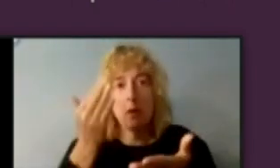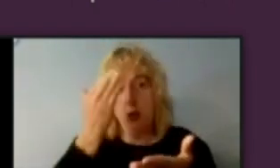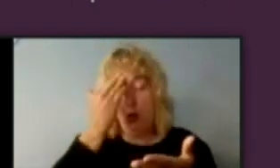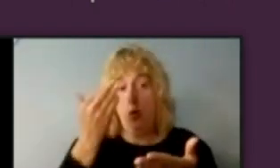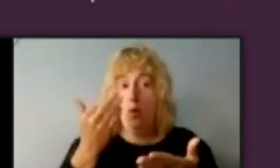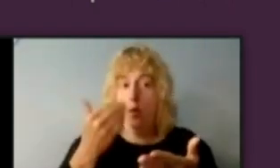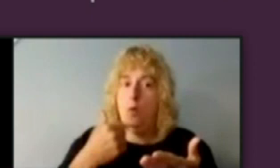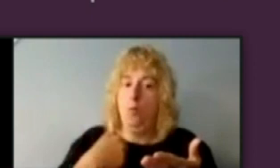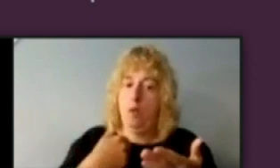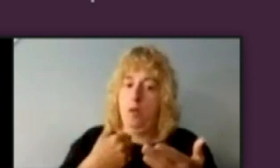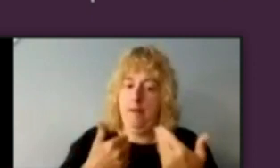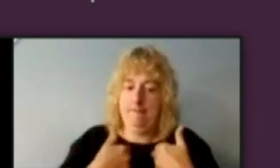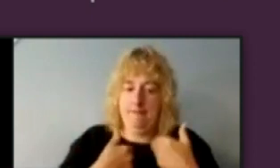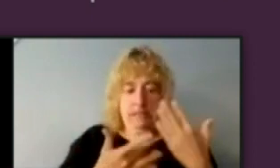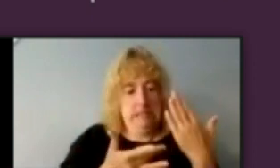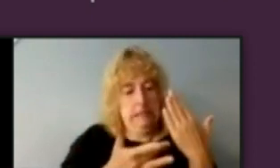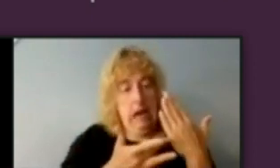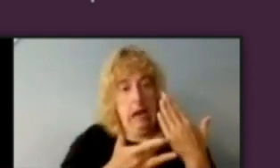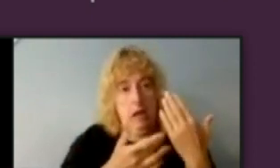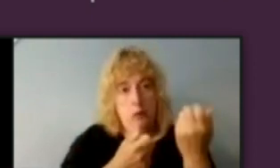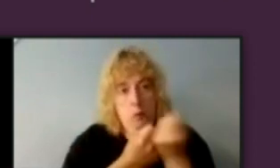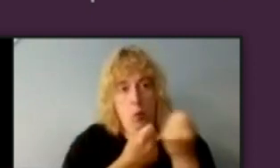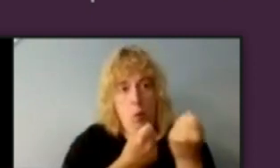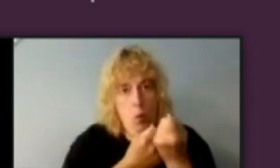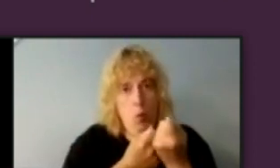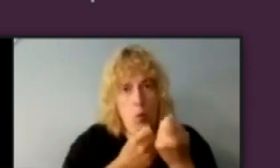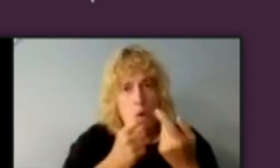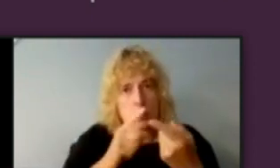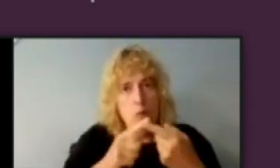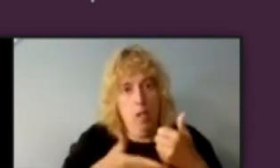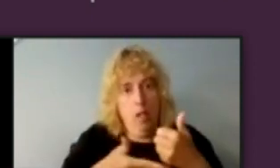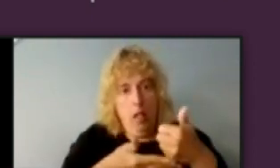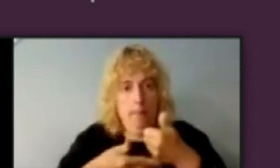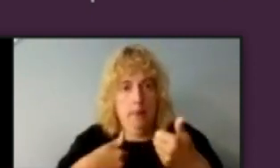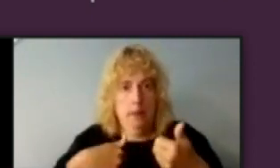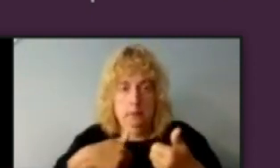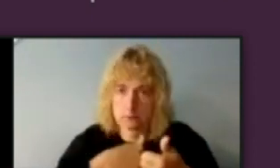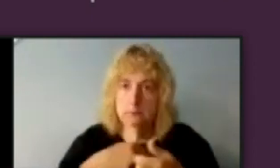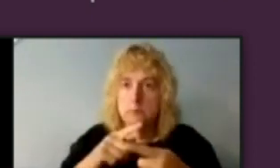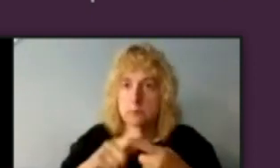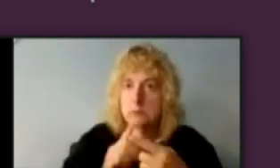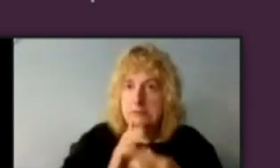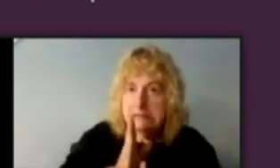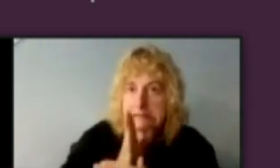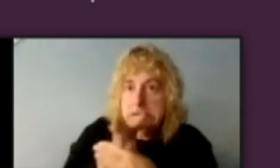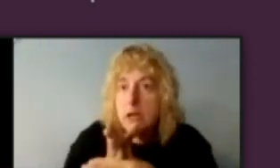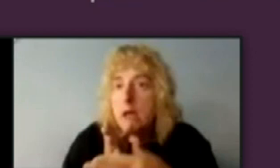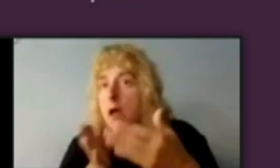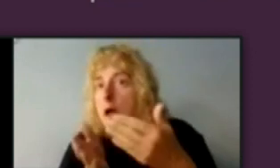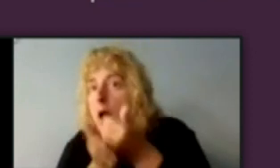but we've really learned a lot about how to do that in the COVID setting.